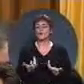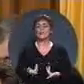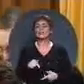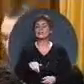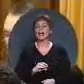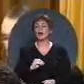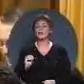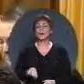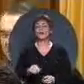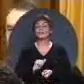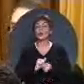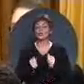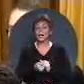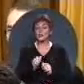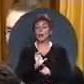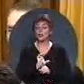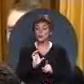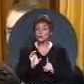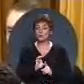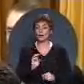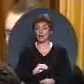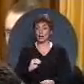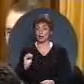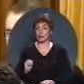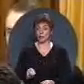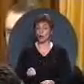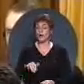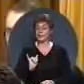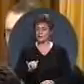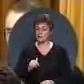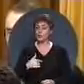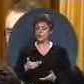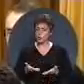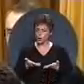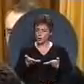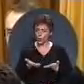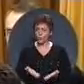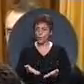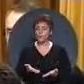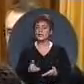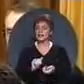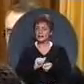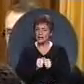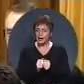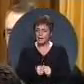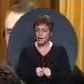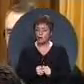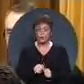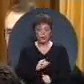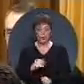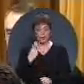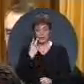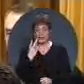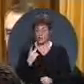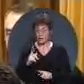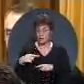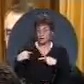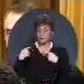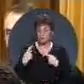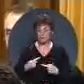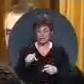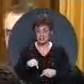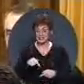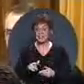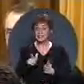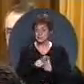brought that forward in the most dramatic series of reforms ever proposed in the Parliament of Canada, in the Federal Accountability Act, which the Liberals have held